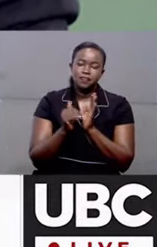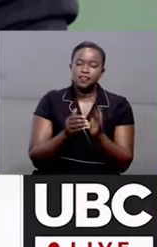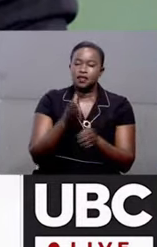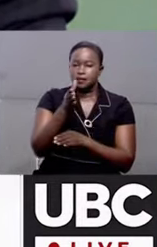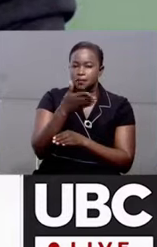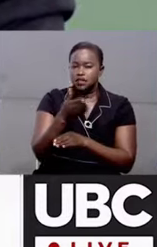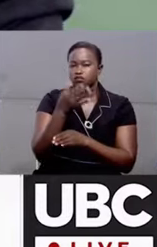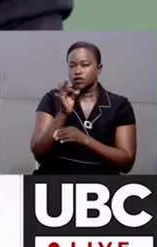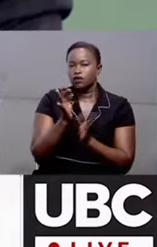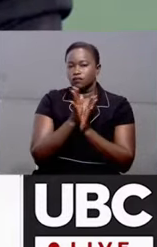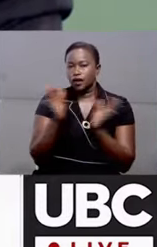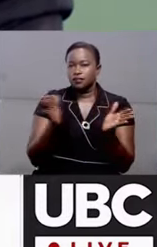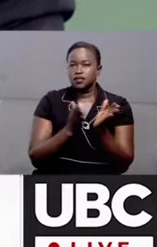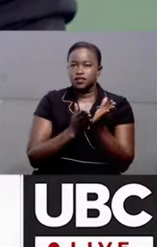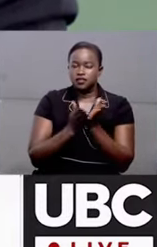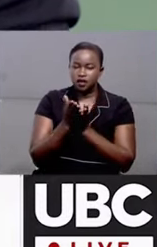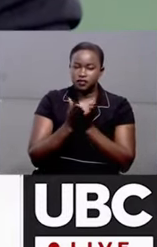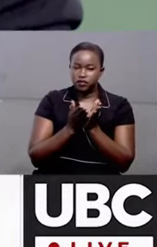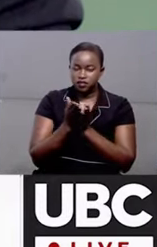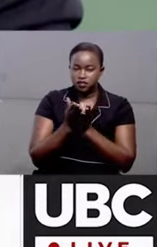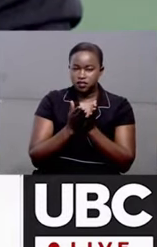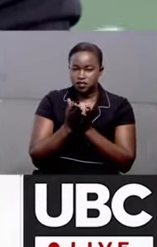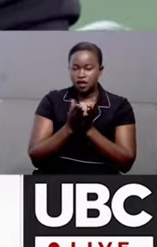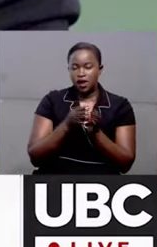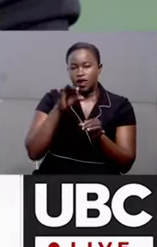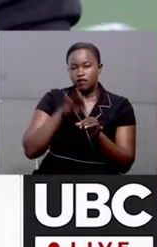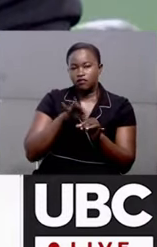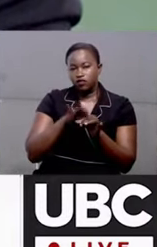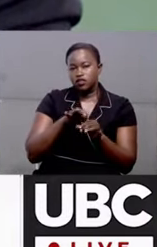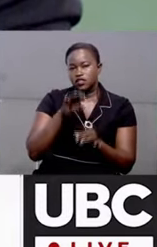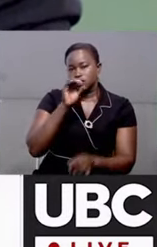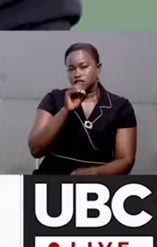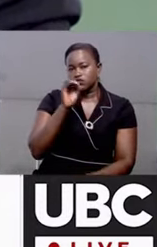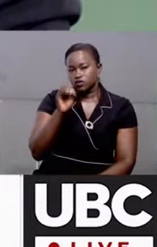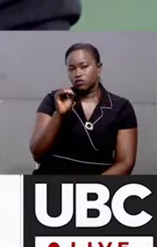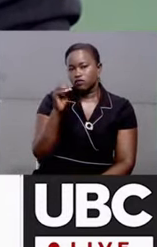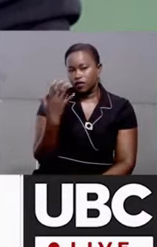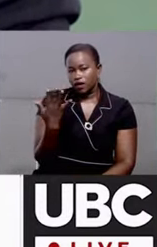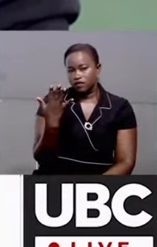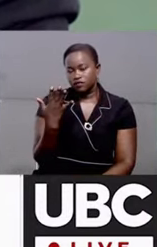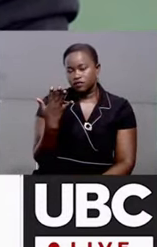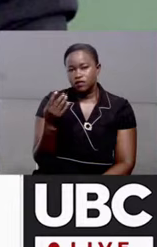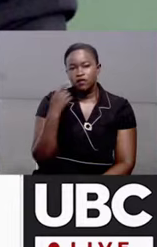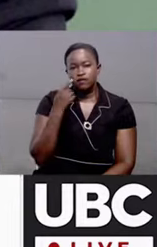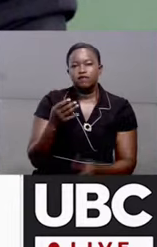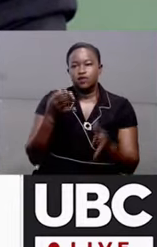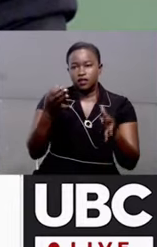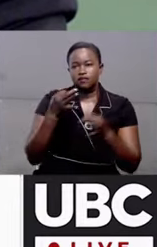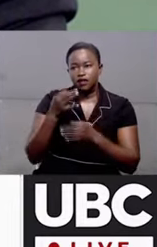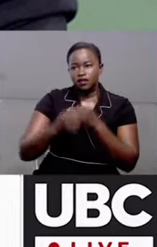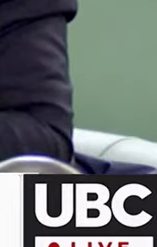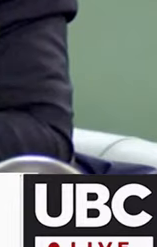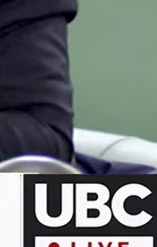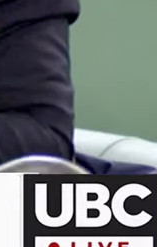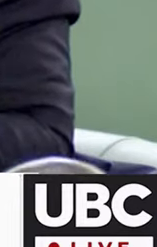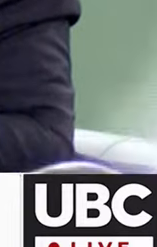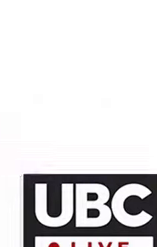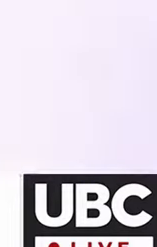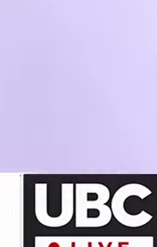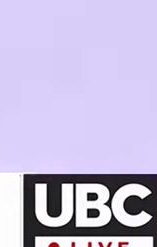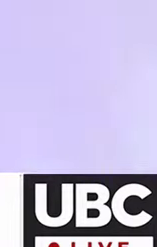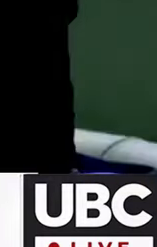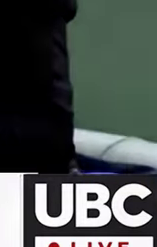Ministry of Public Service, vote 005 for the financial year